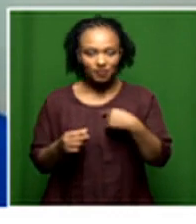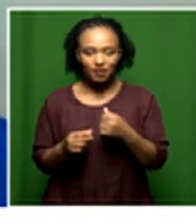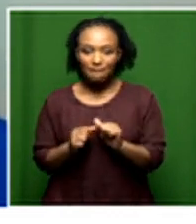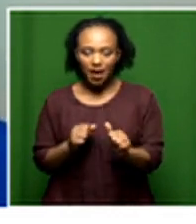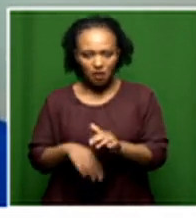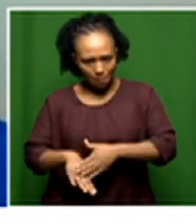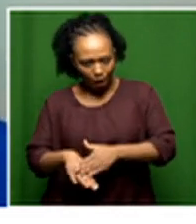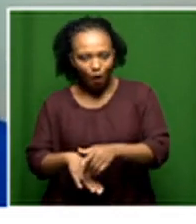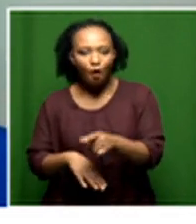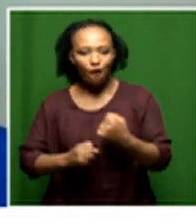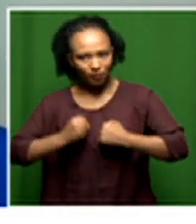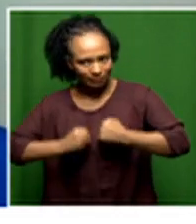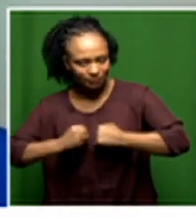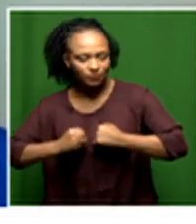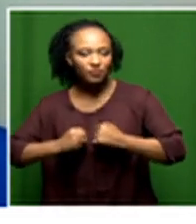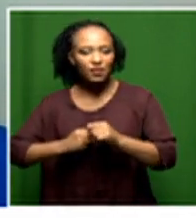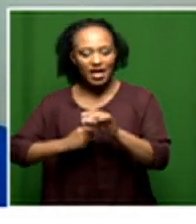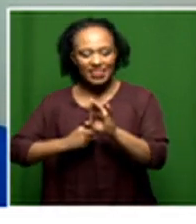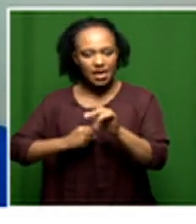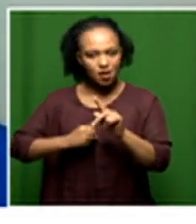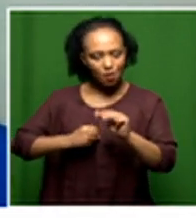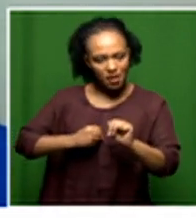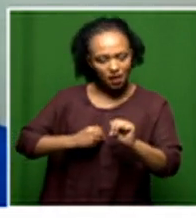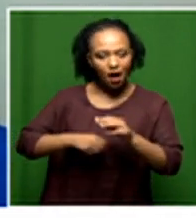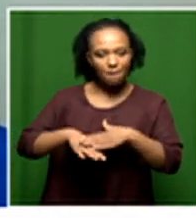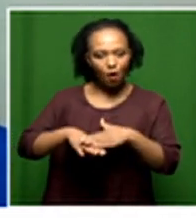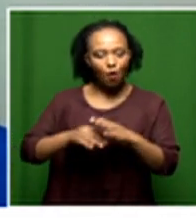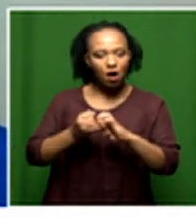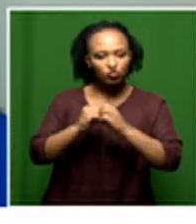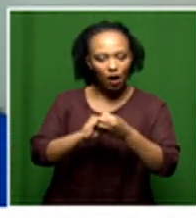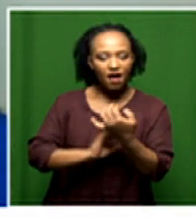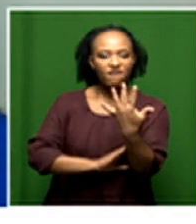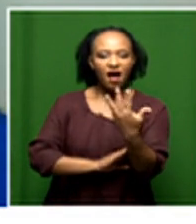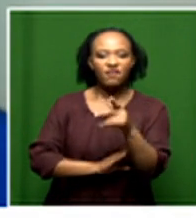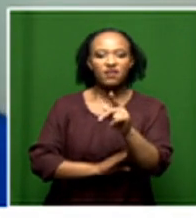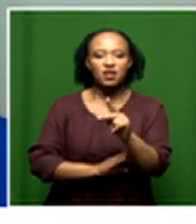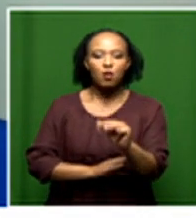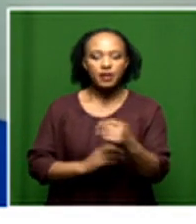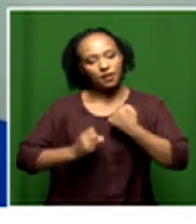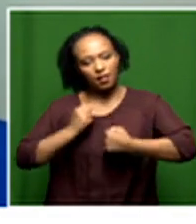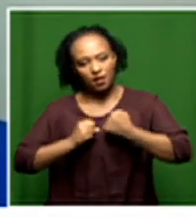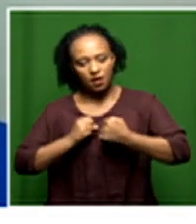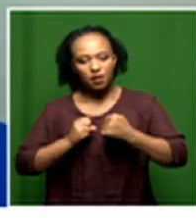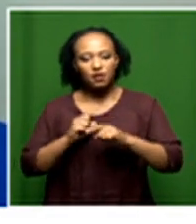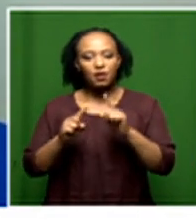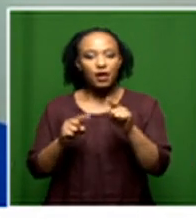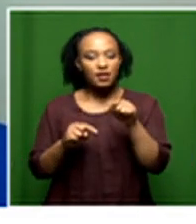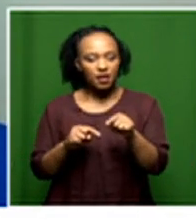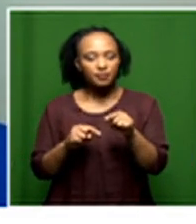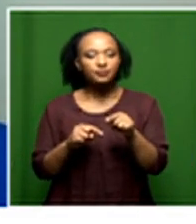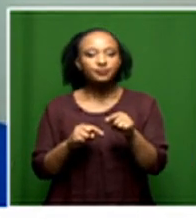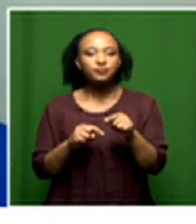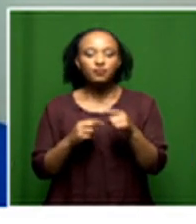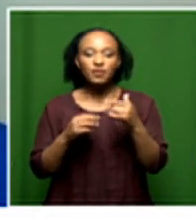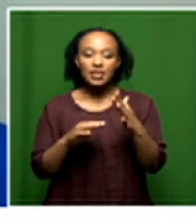go a little bit further. And from 3 kilometers, I tried for 5. Yeah. And that was more or less when my parkrun